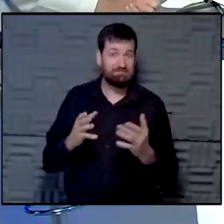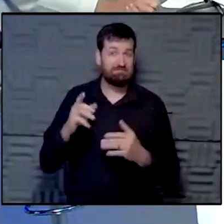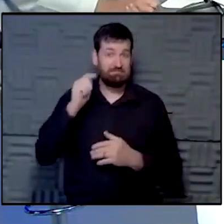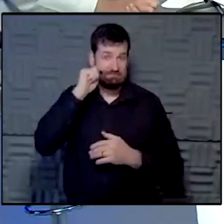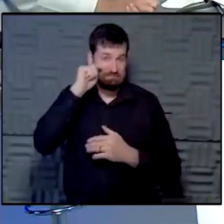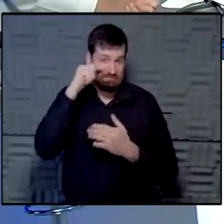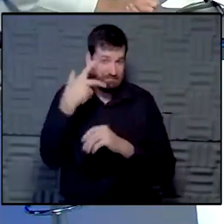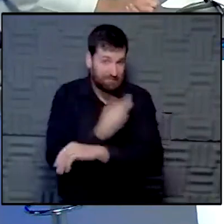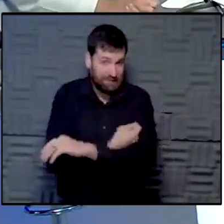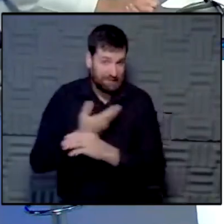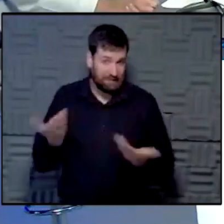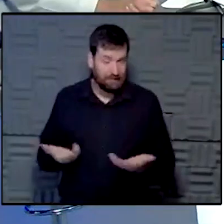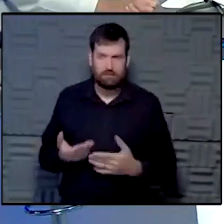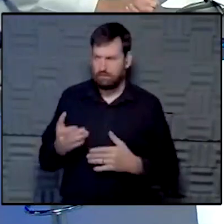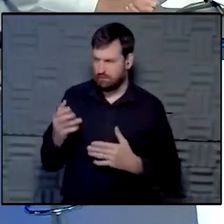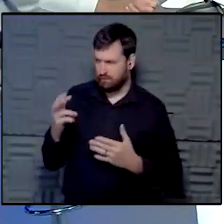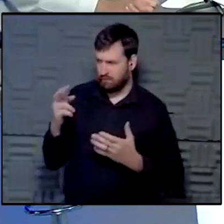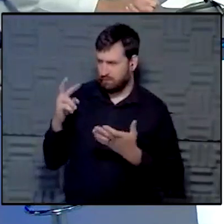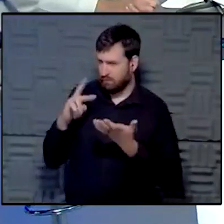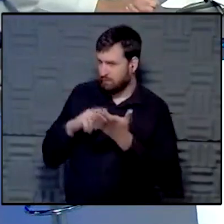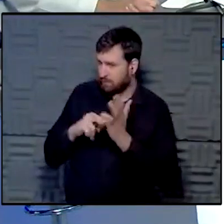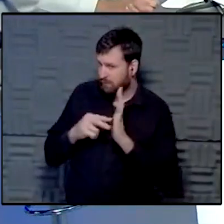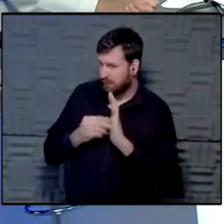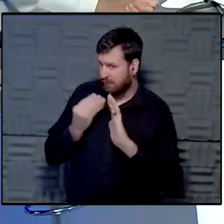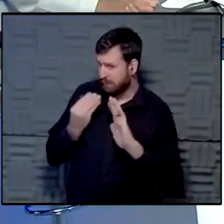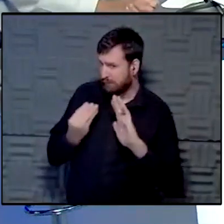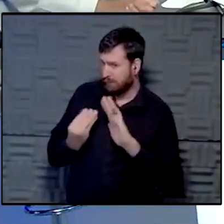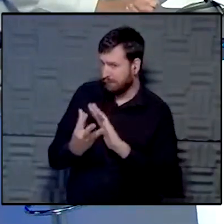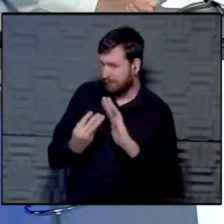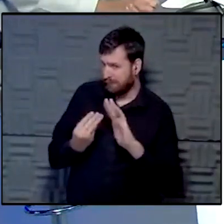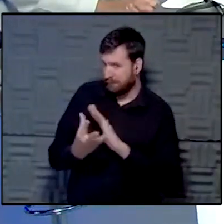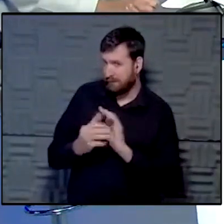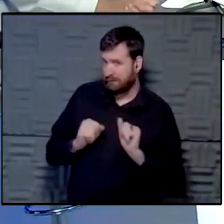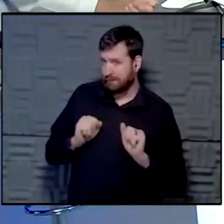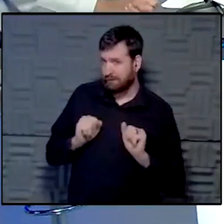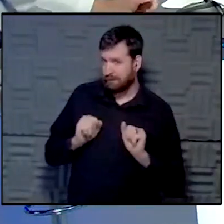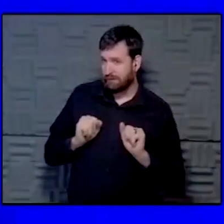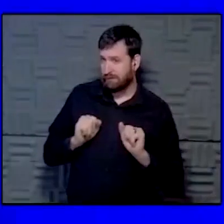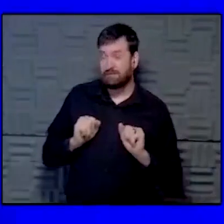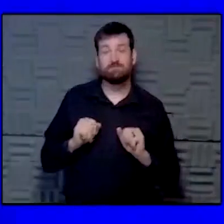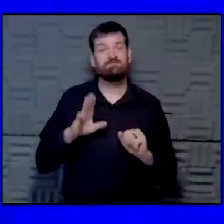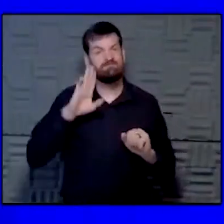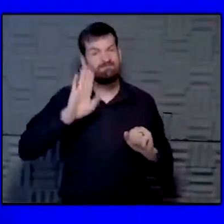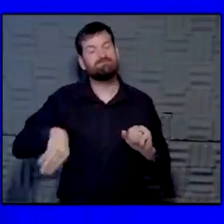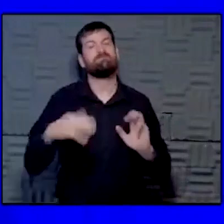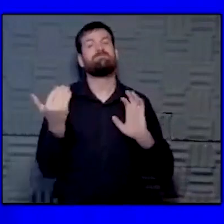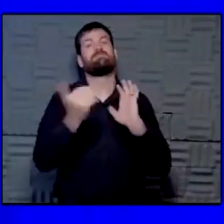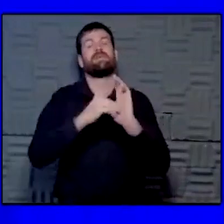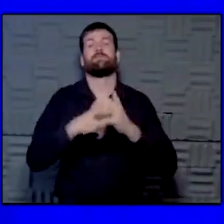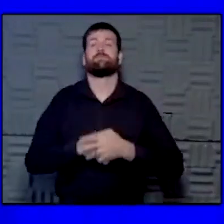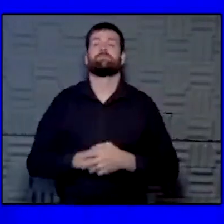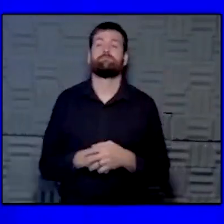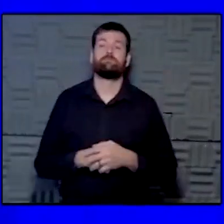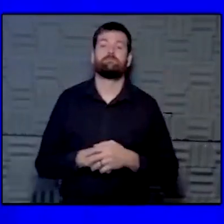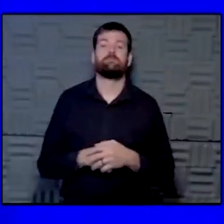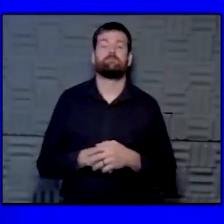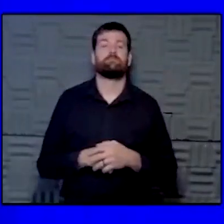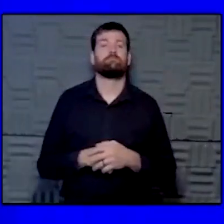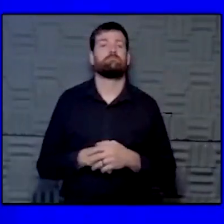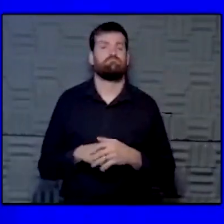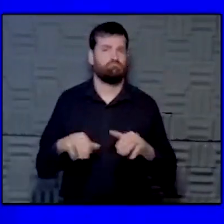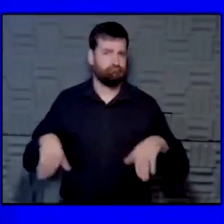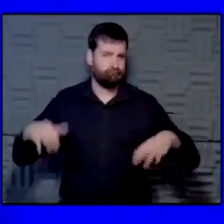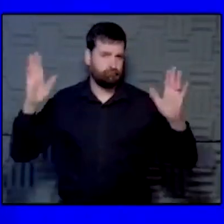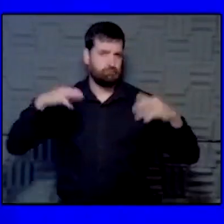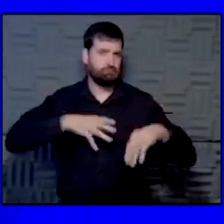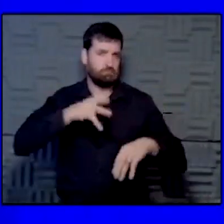here. That's an interesting. Are you trying to give a little bit of a prequel here? Maybe a teaser. Again, I think, growing up,